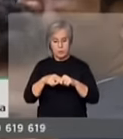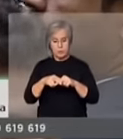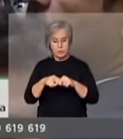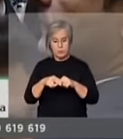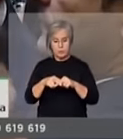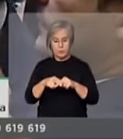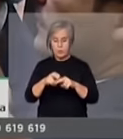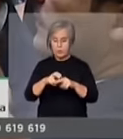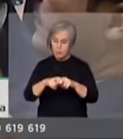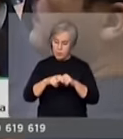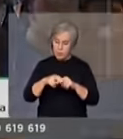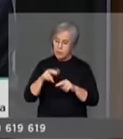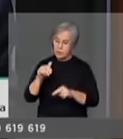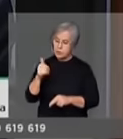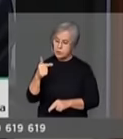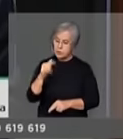Cunha out.